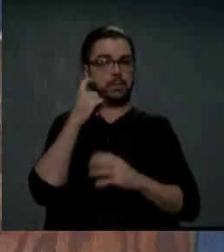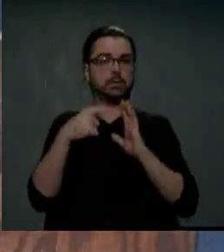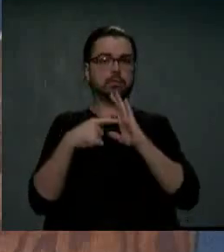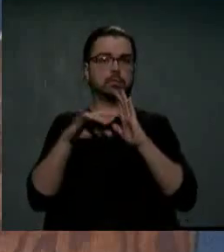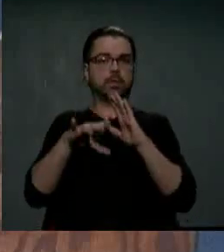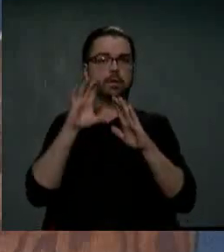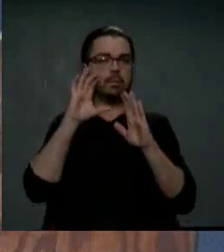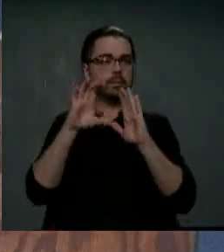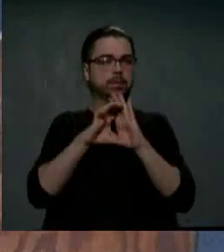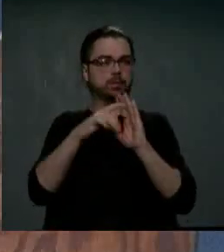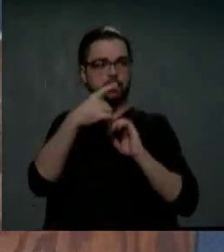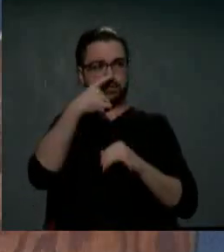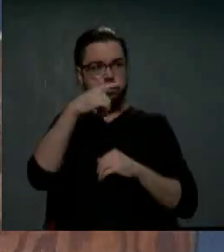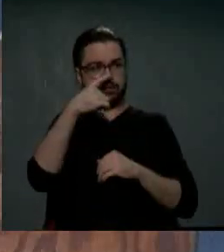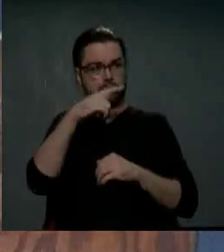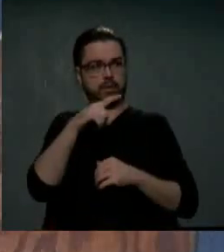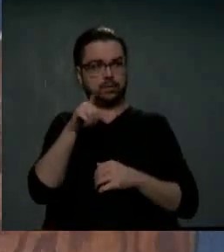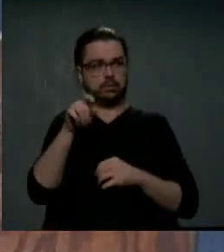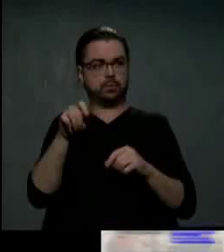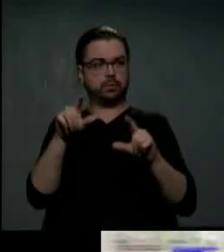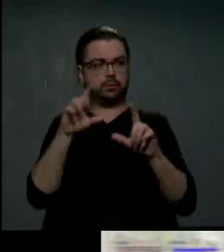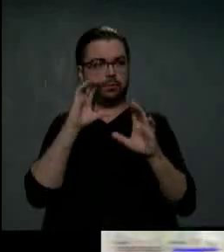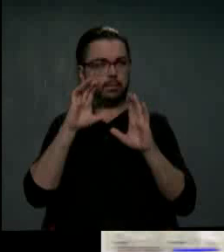actually, if you don't mind, real quick.